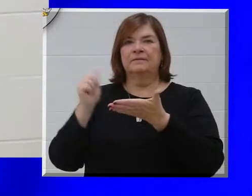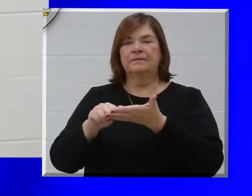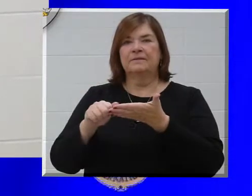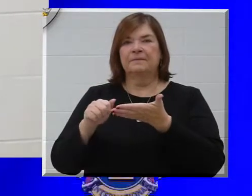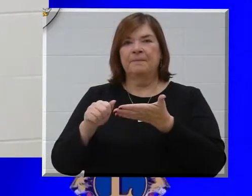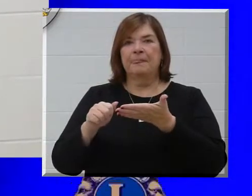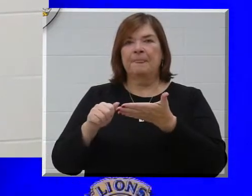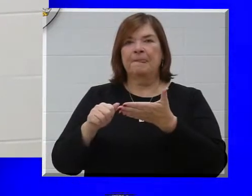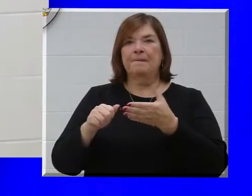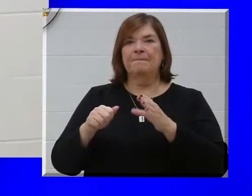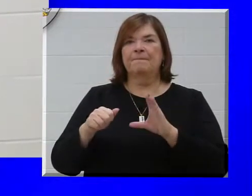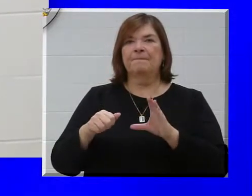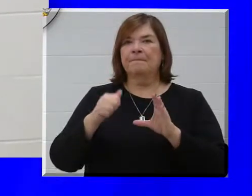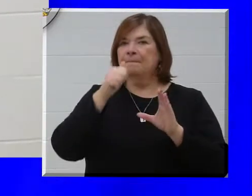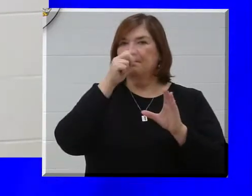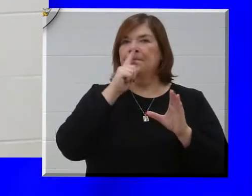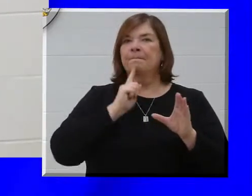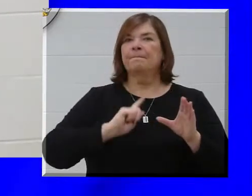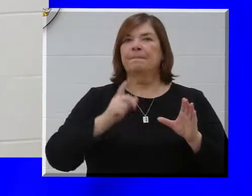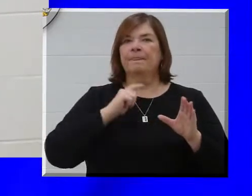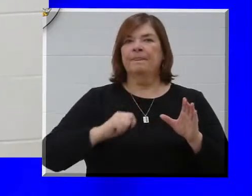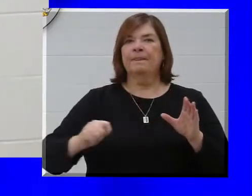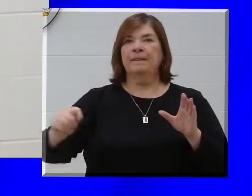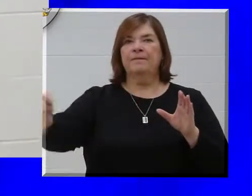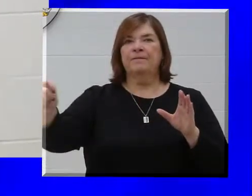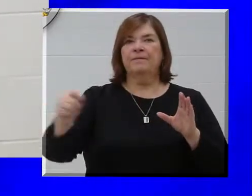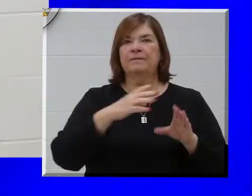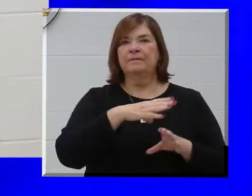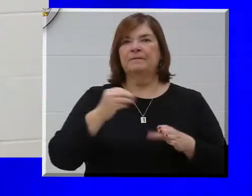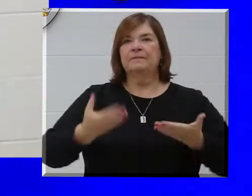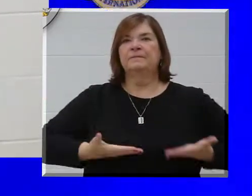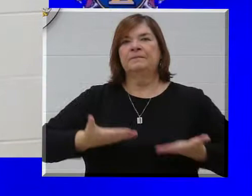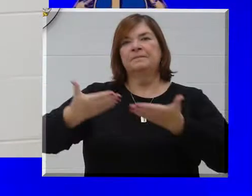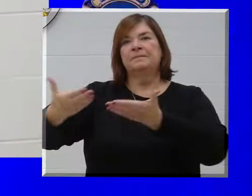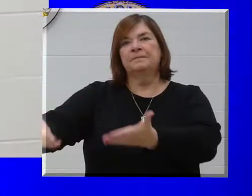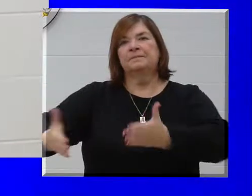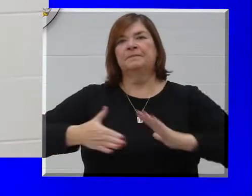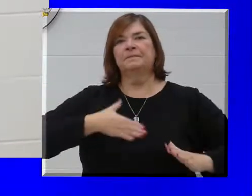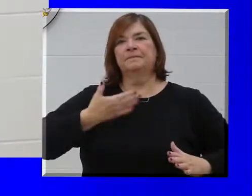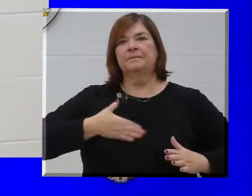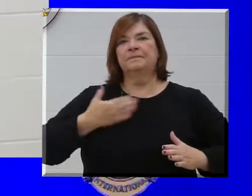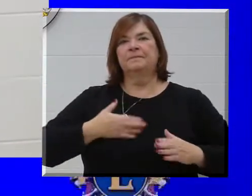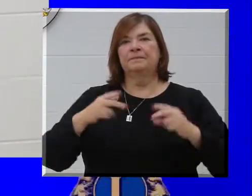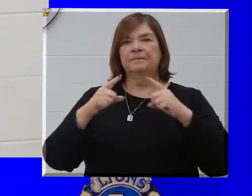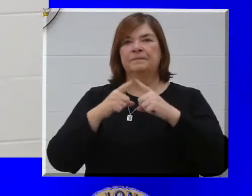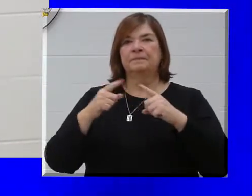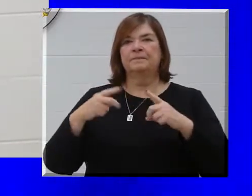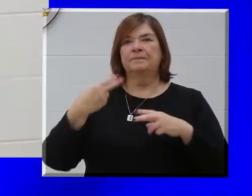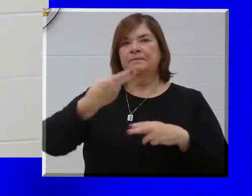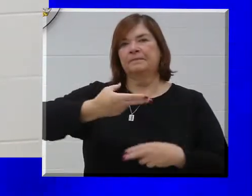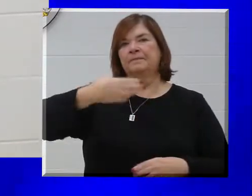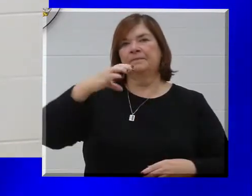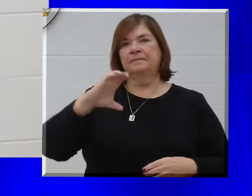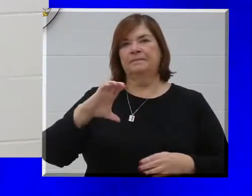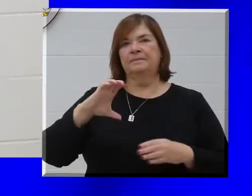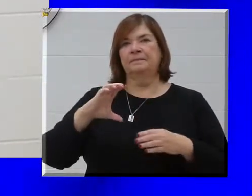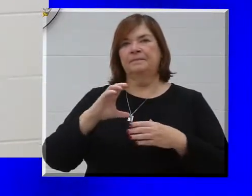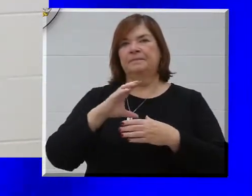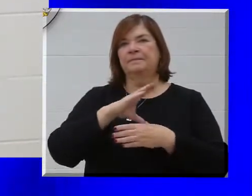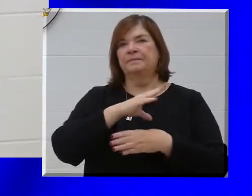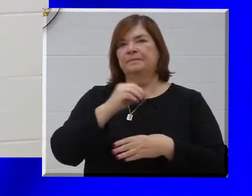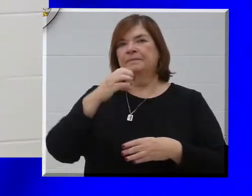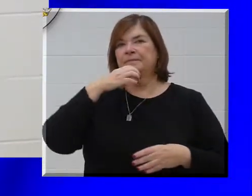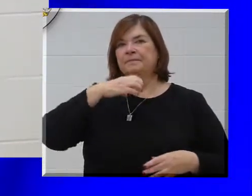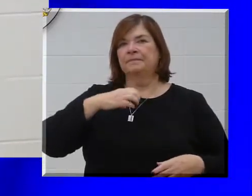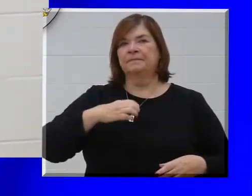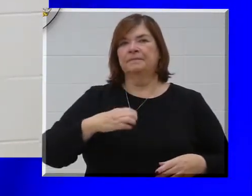Treat, and bringing holiday cheer and gift baskets to the residents of Mount St. Joseph, Wauconda Care Center,